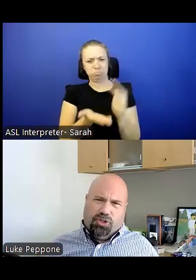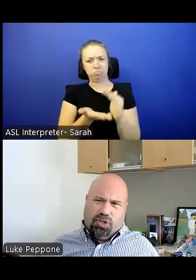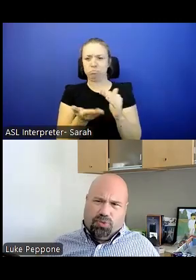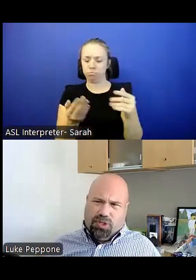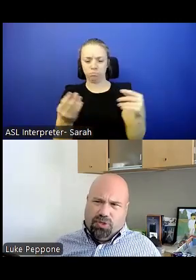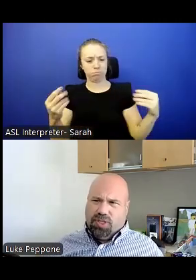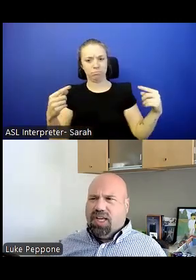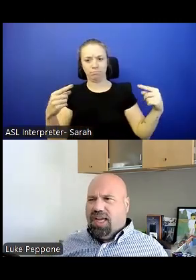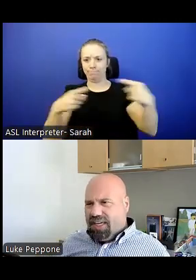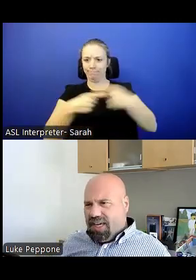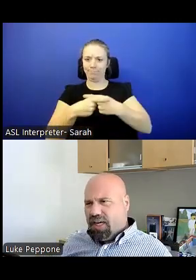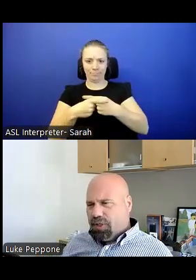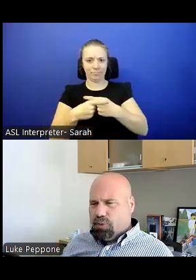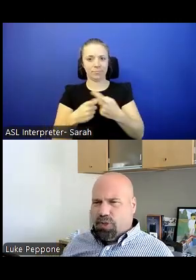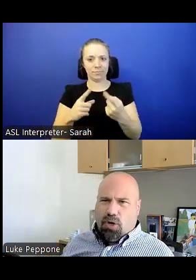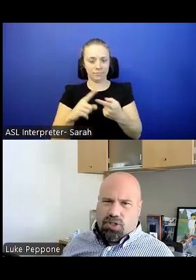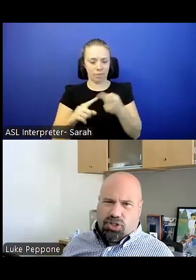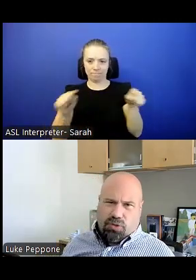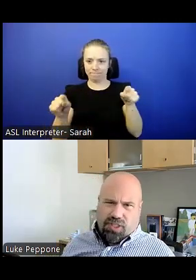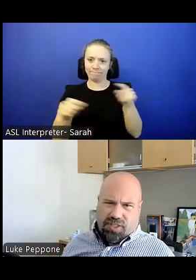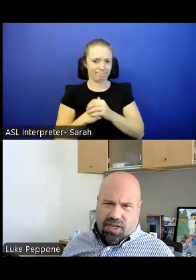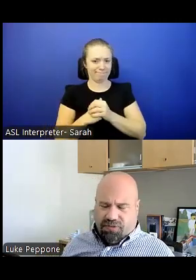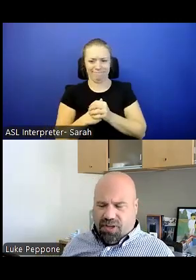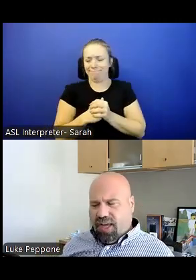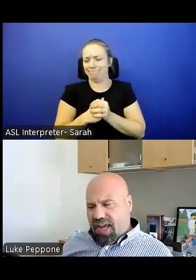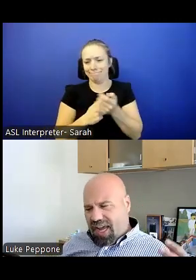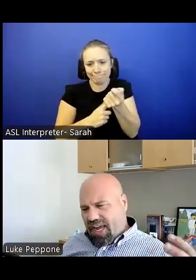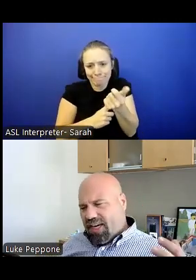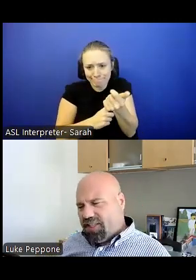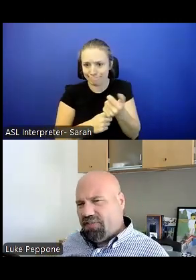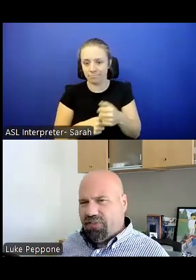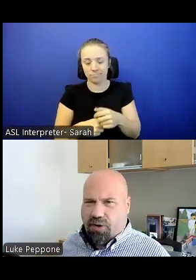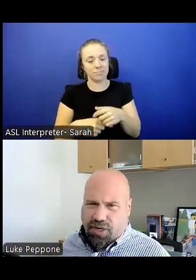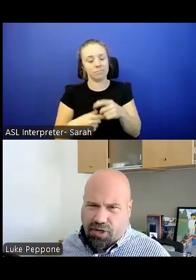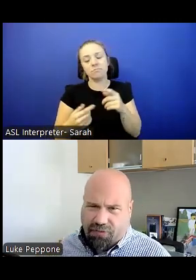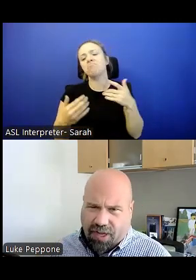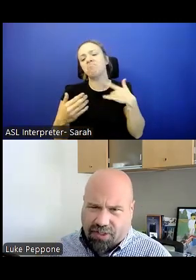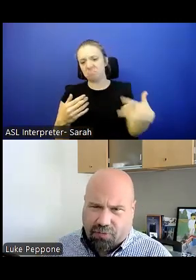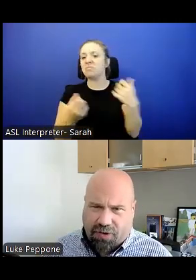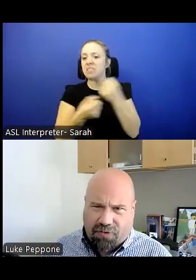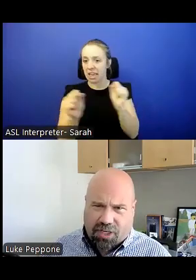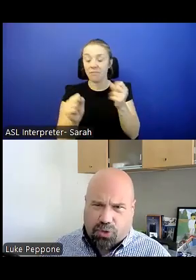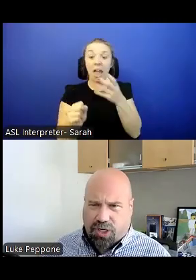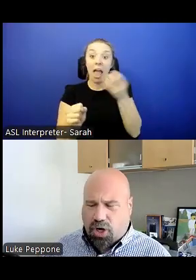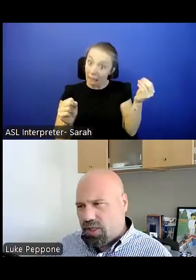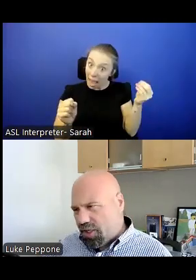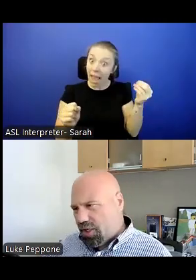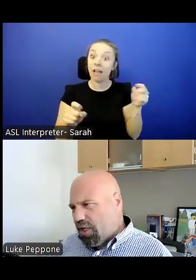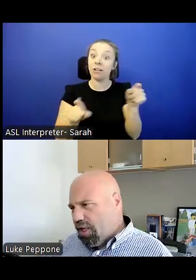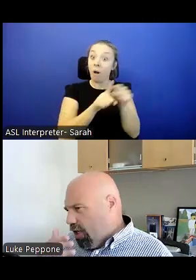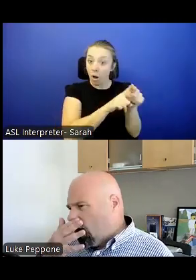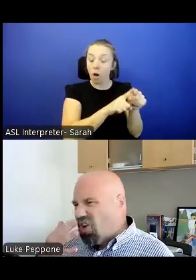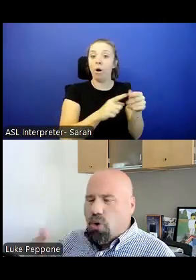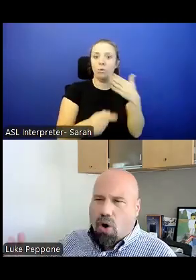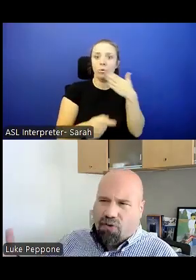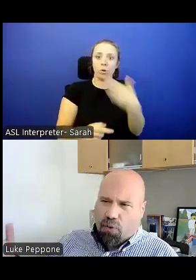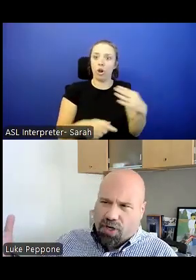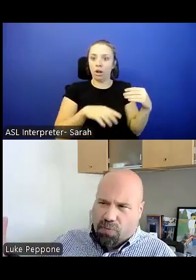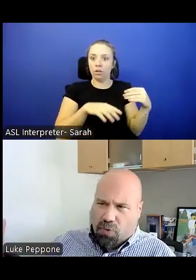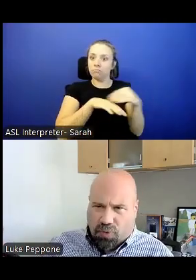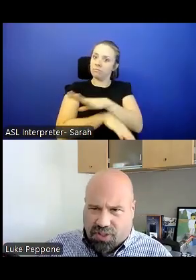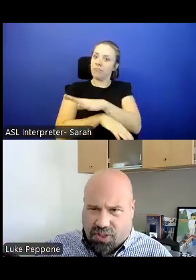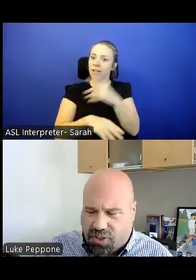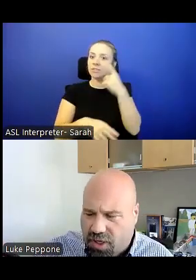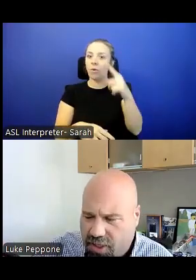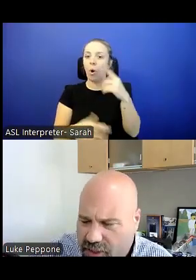chemotherapy drugs we use and cannabis. We know it's generally safe and it's had very good effects on refractory nausea. And I'll go over one of